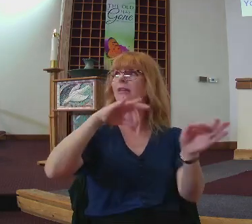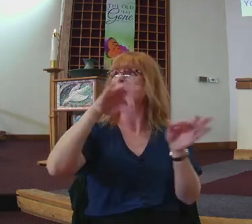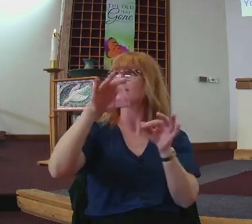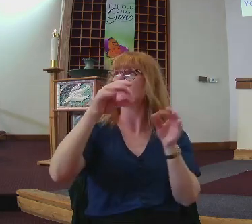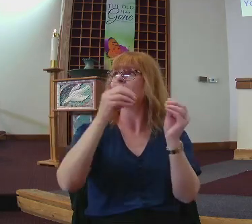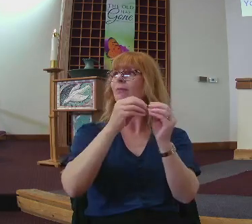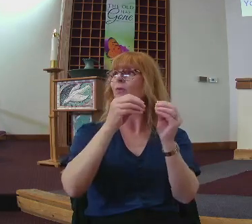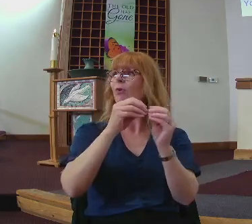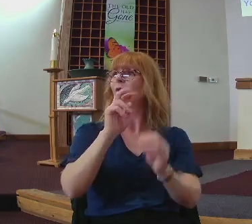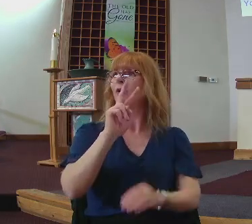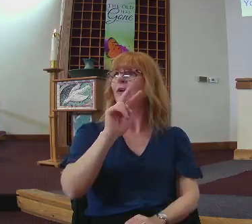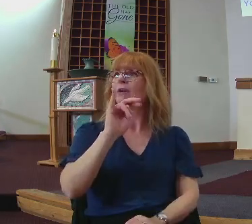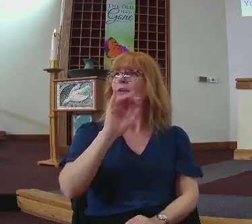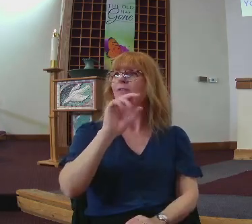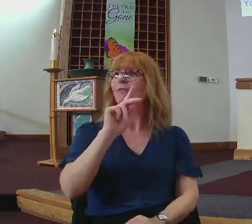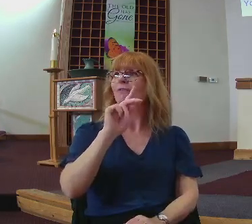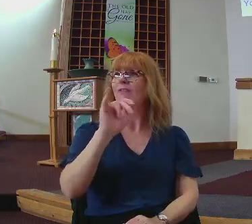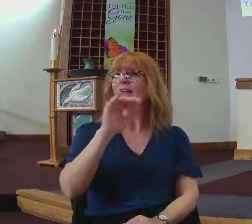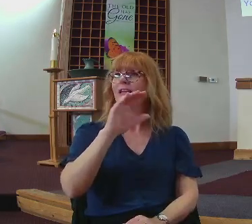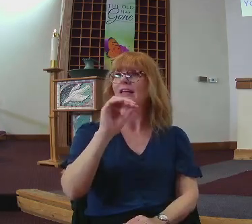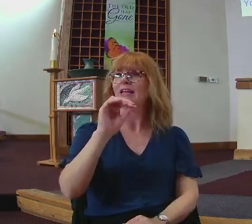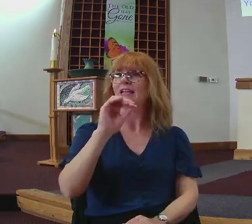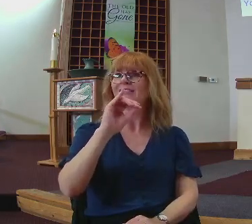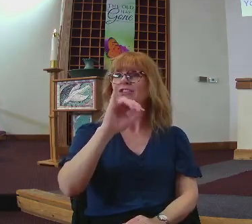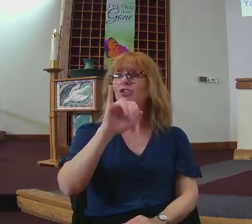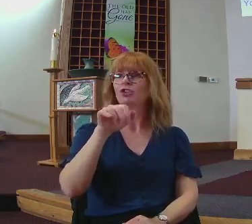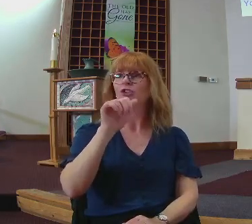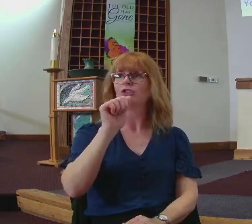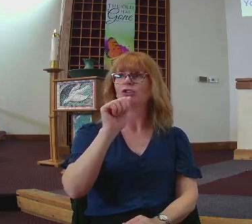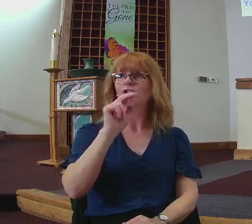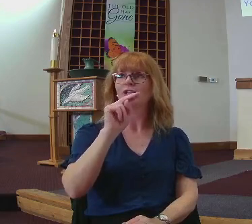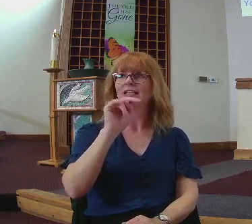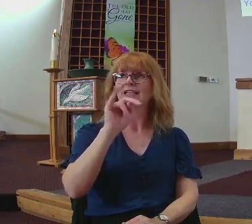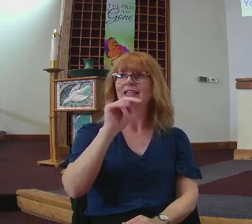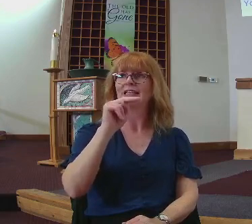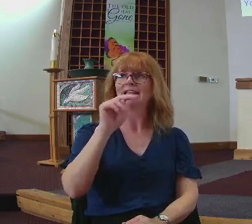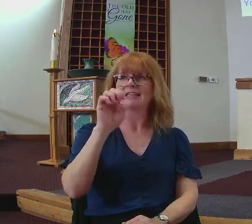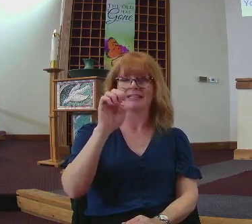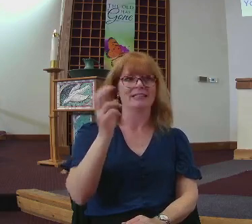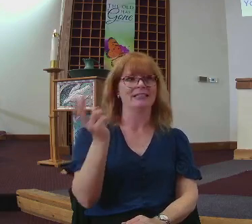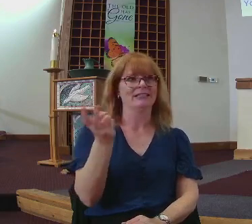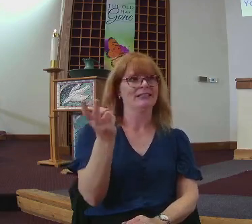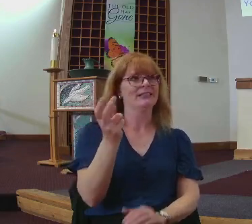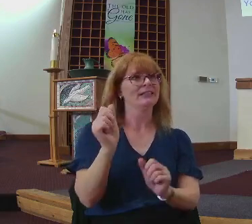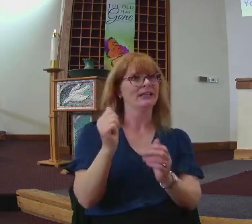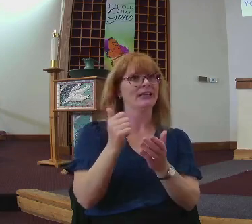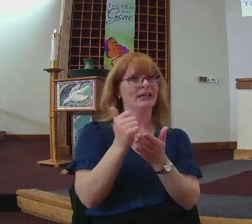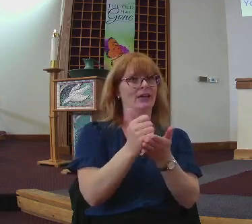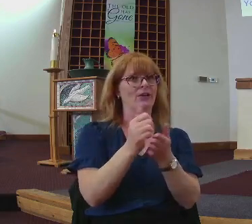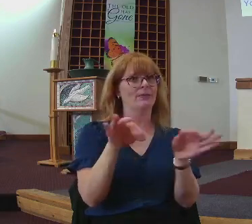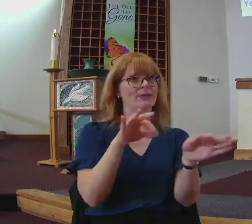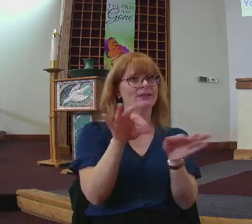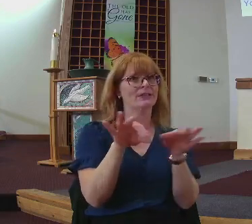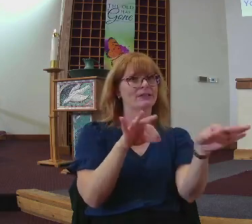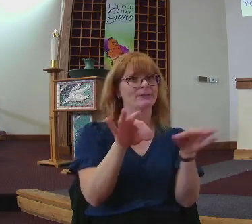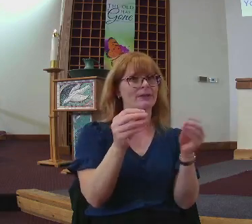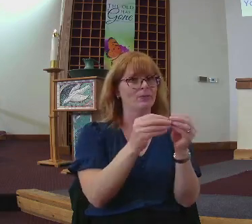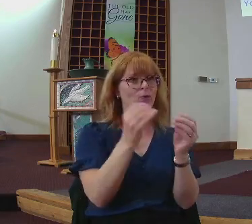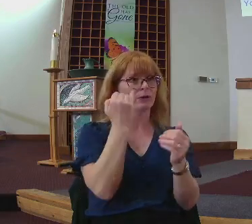Vicky Matustic and Janina Embody are going to be out there. And if you are interested, they can help you get connected and be part of that, all